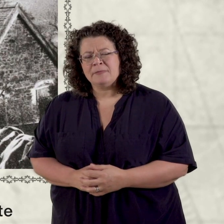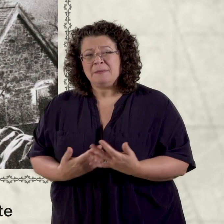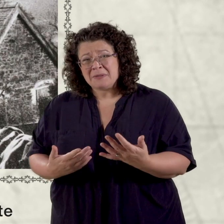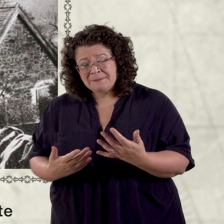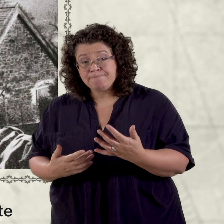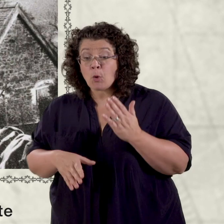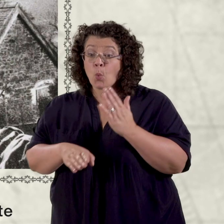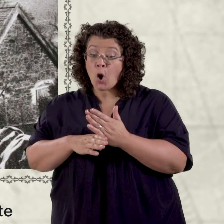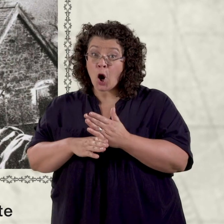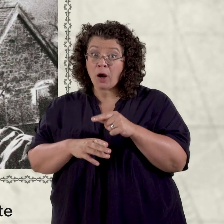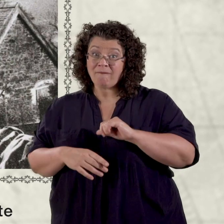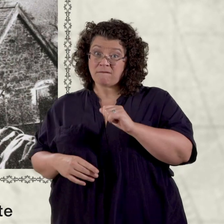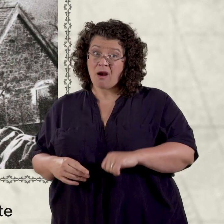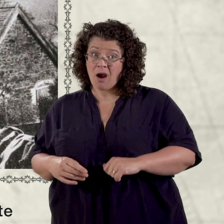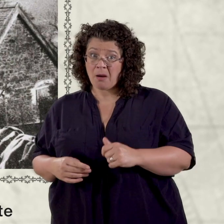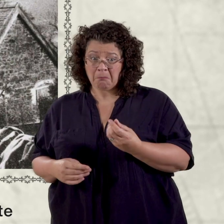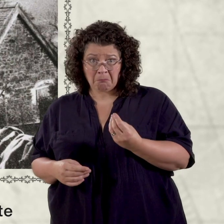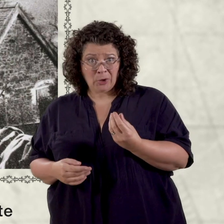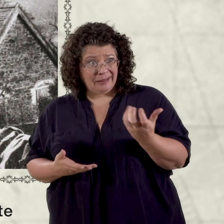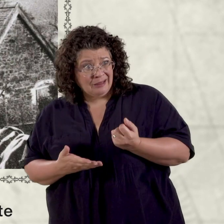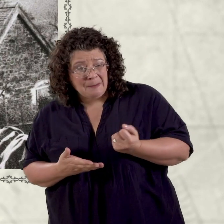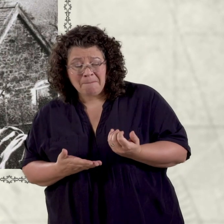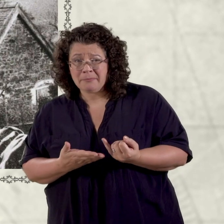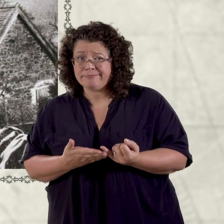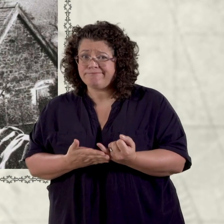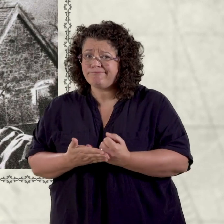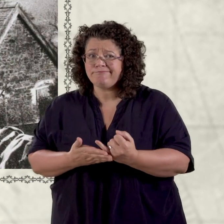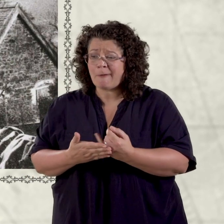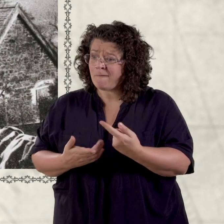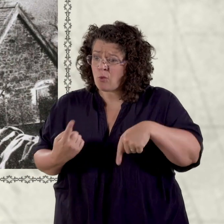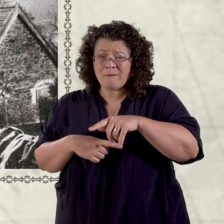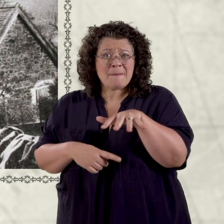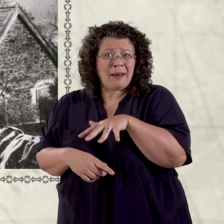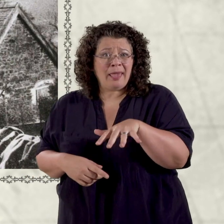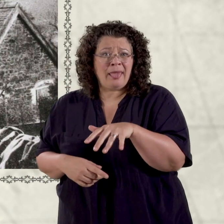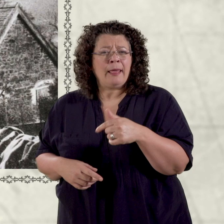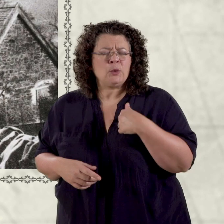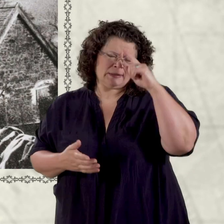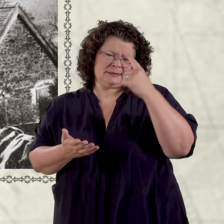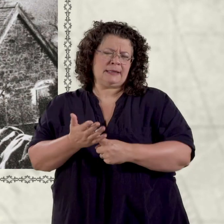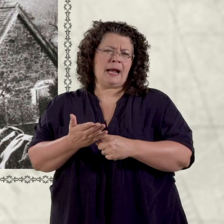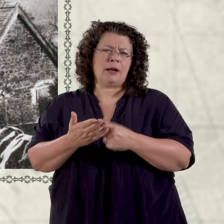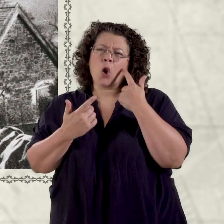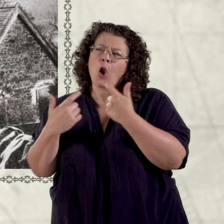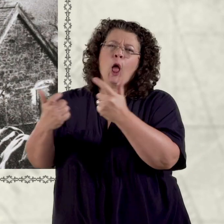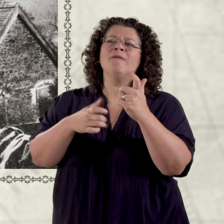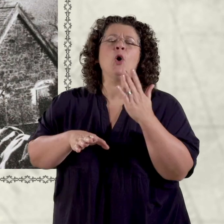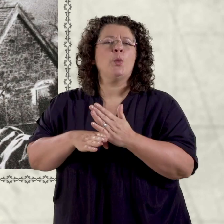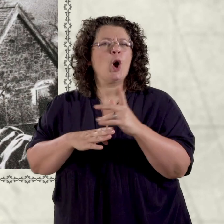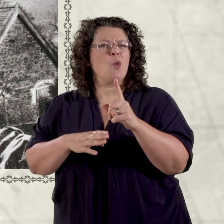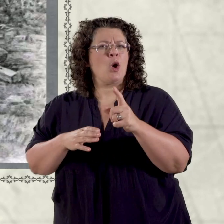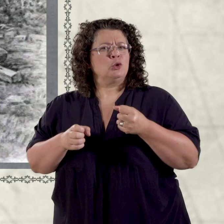But working on the farm didn't generate enough income for us as a family, so I decided to look for work as a sawyer. A